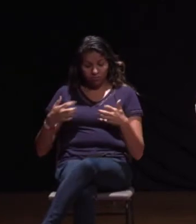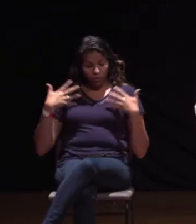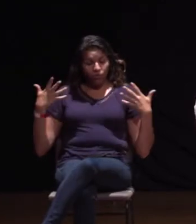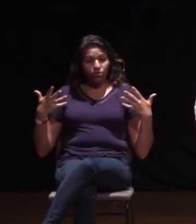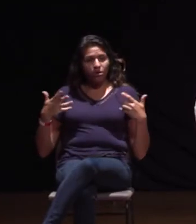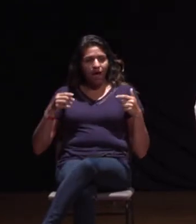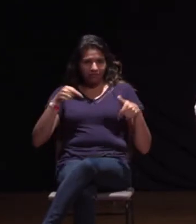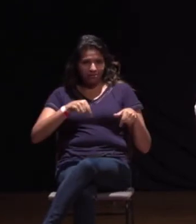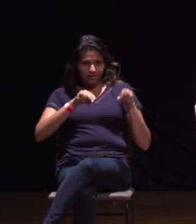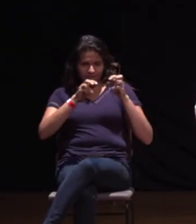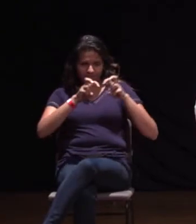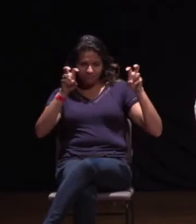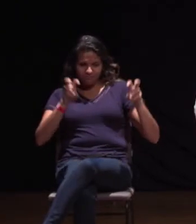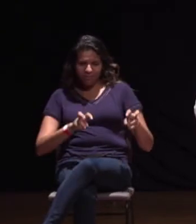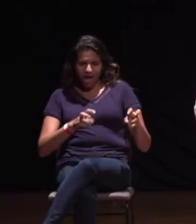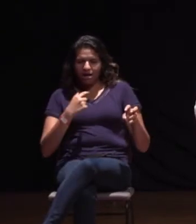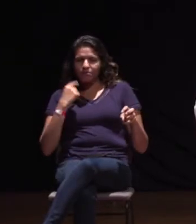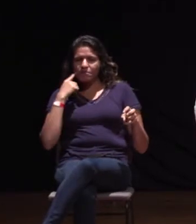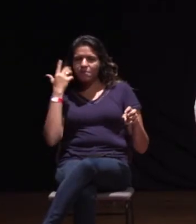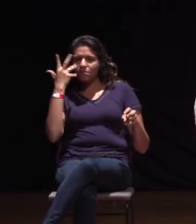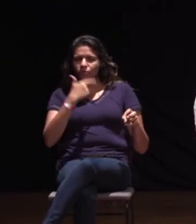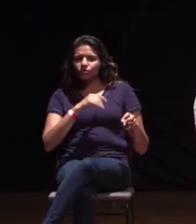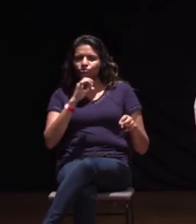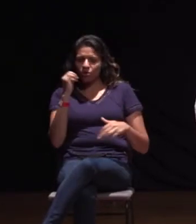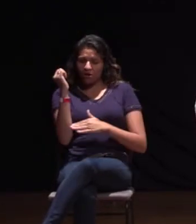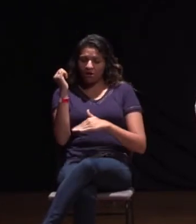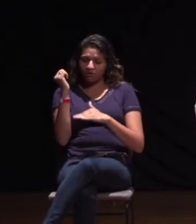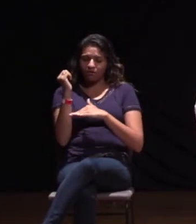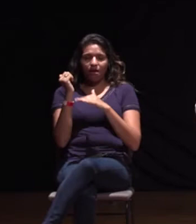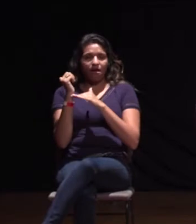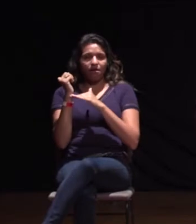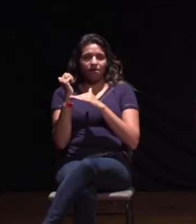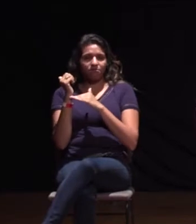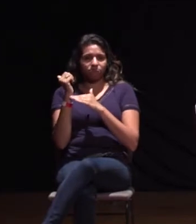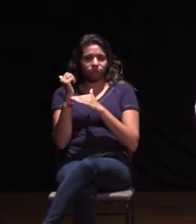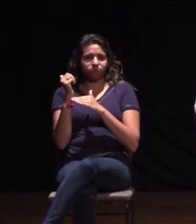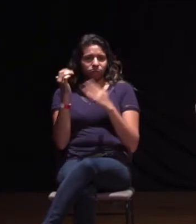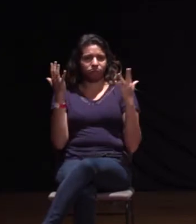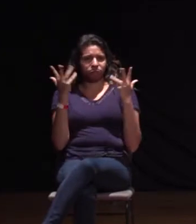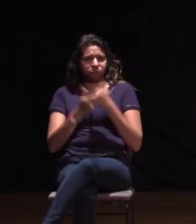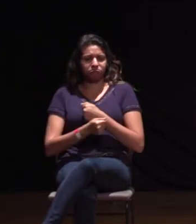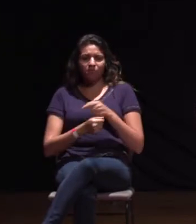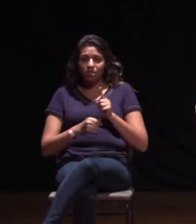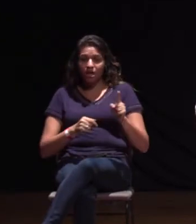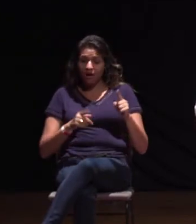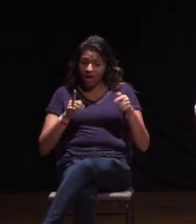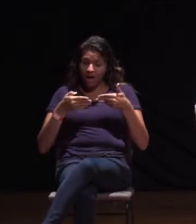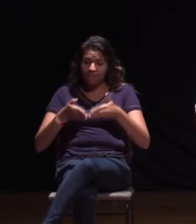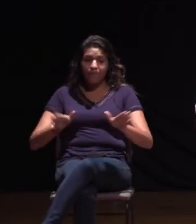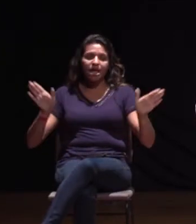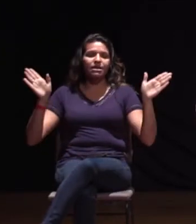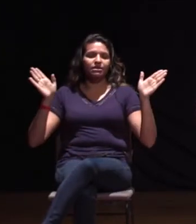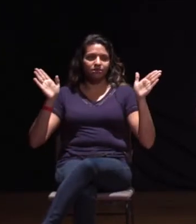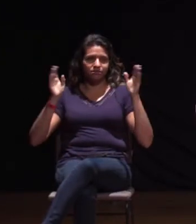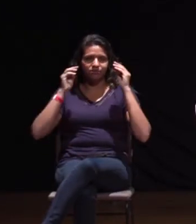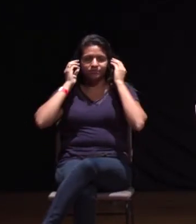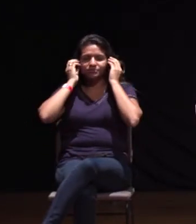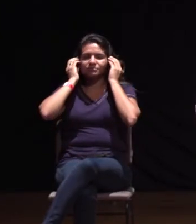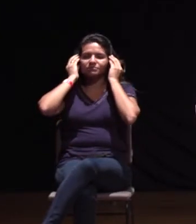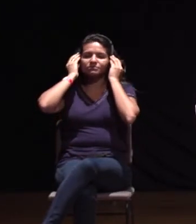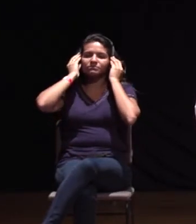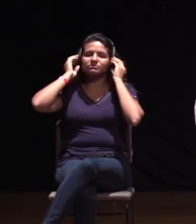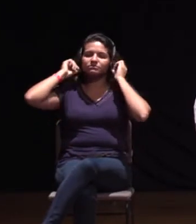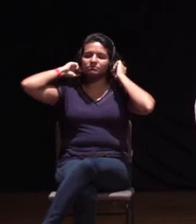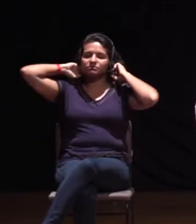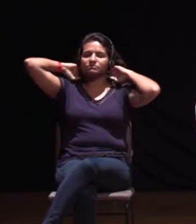much these great 2 floors, but it's the open terrace beneath. And that leads me to think not only what will you guys be doing in